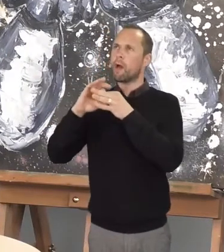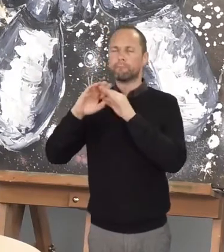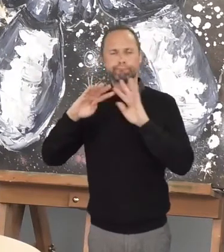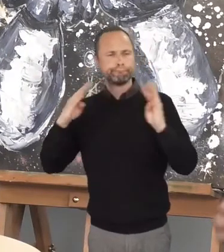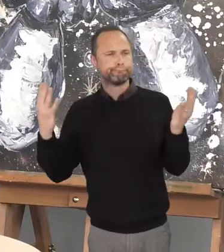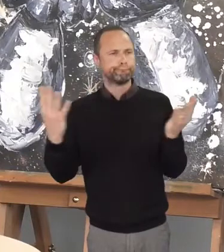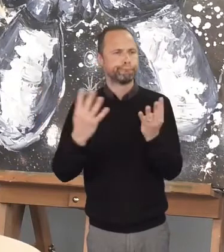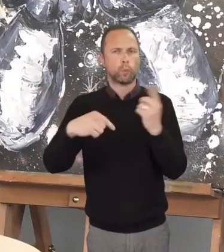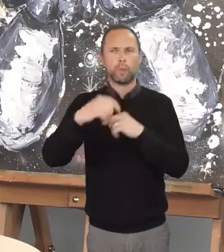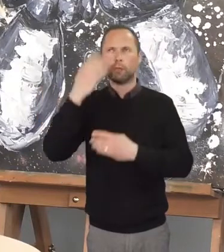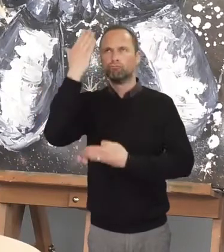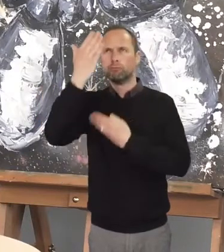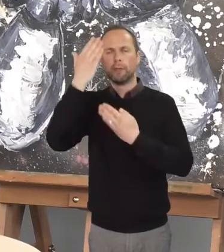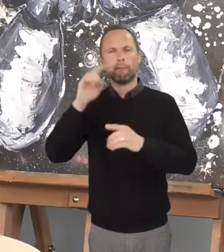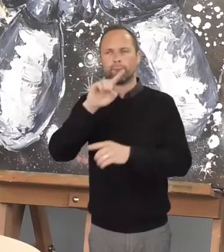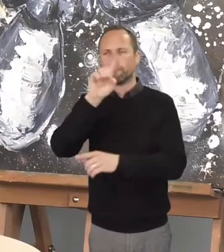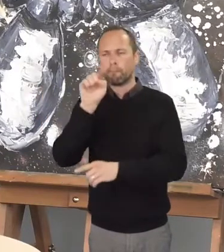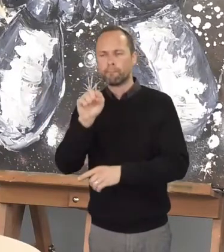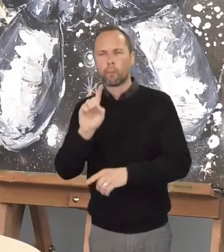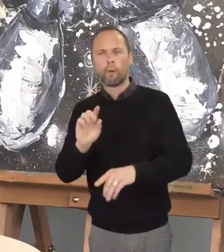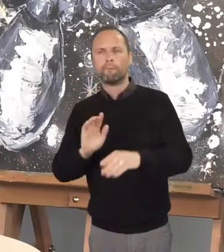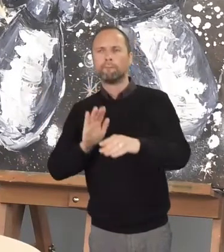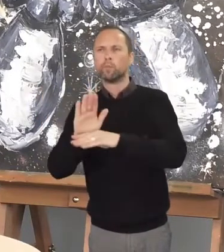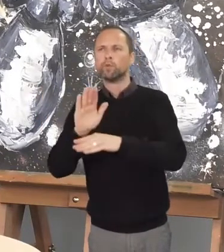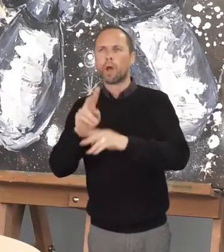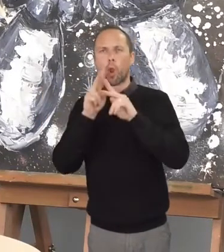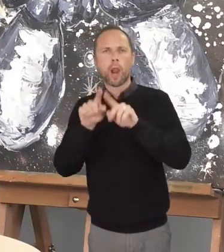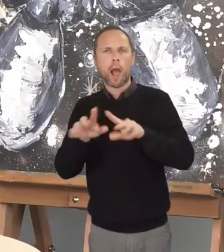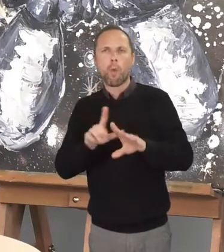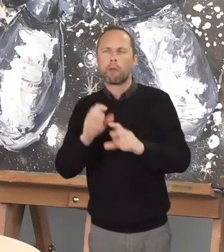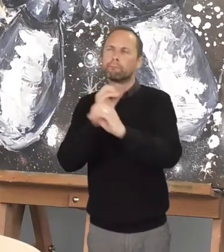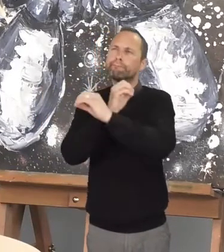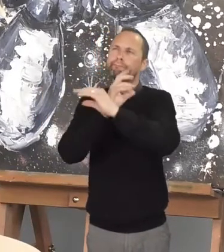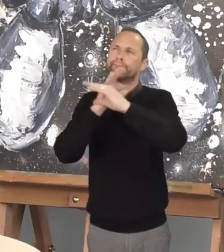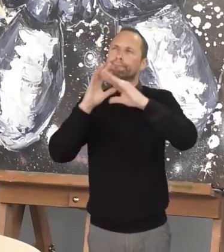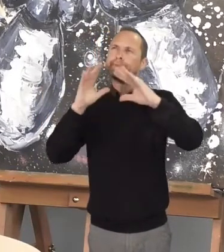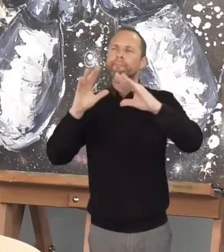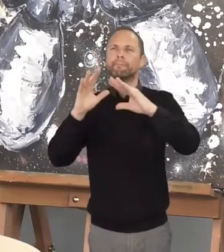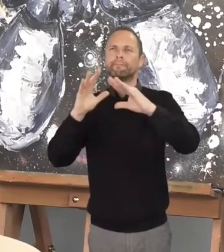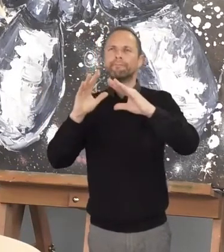that future can look like. Amen.